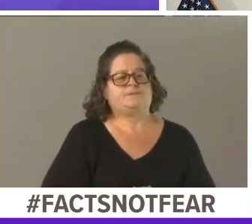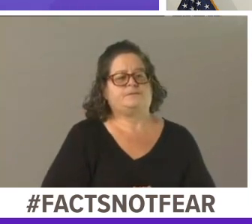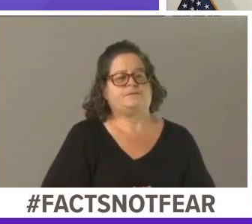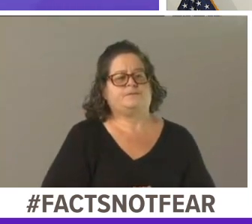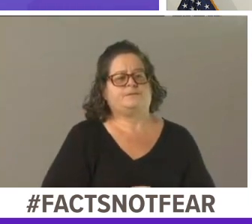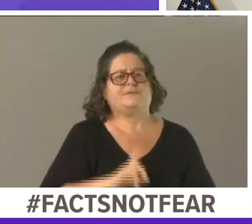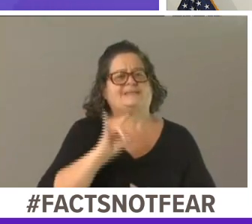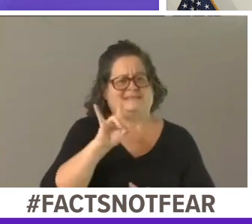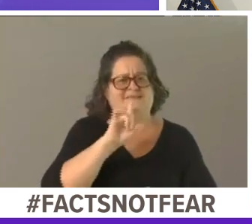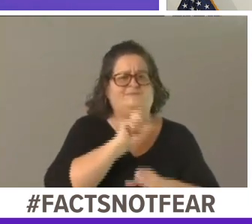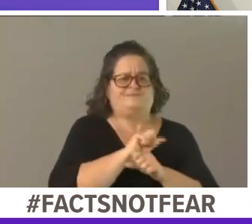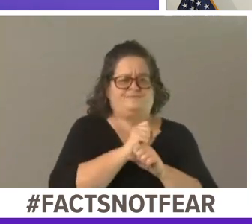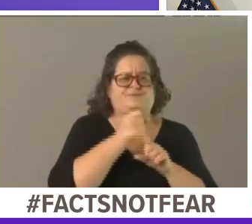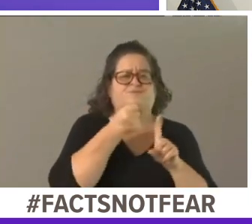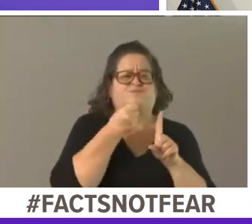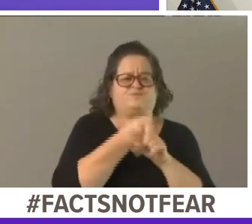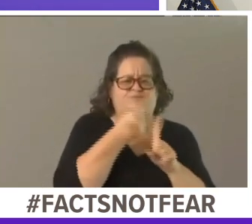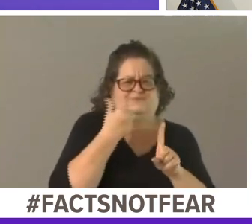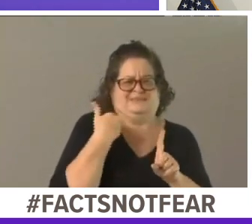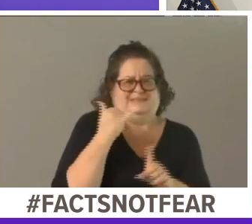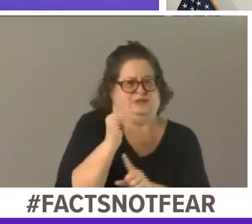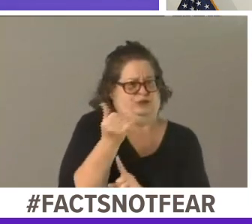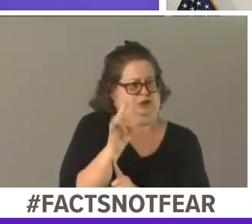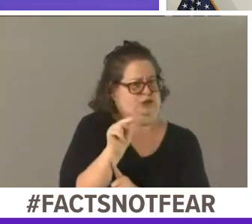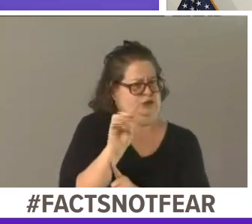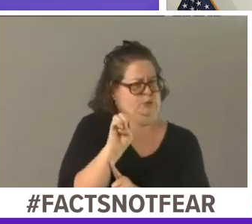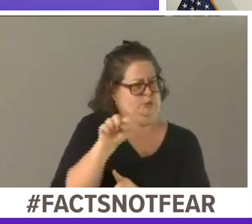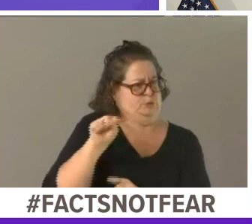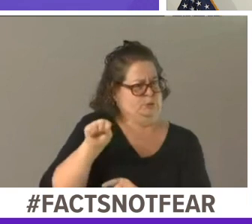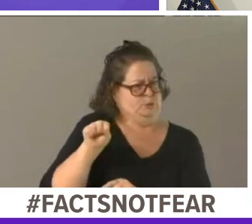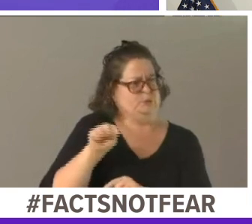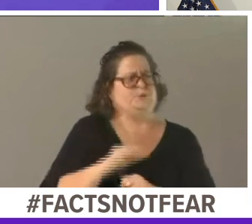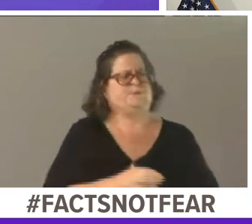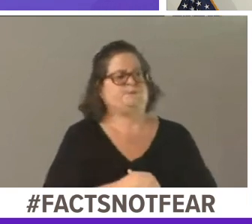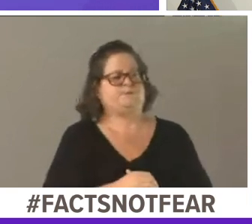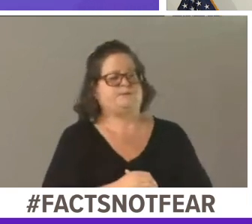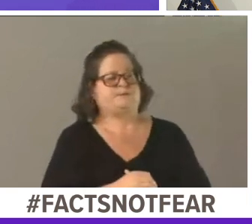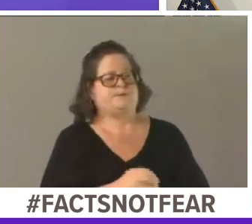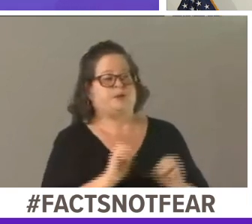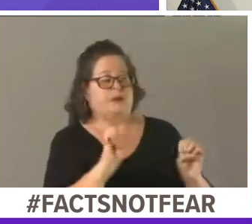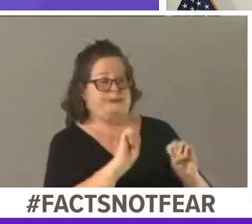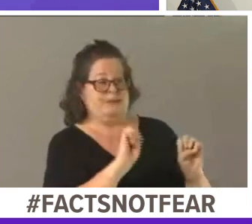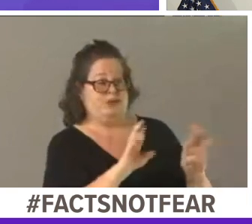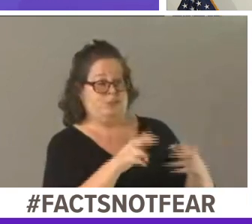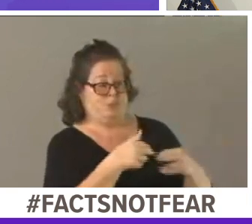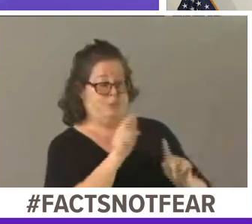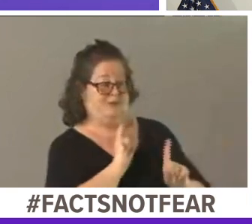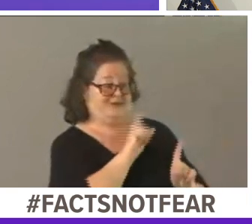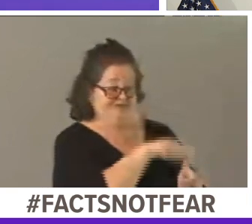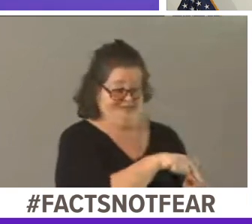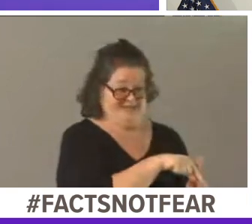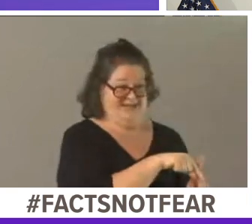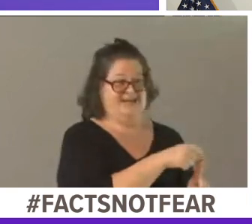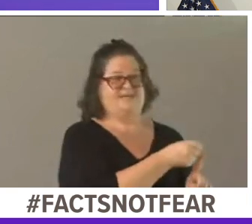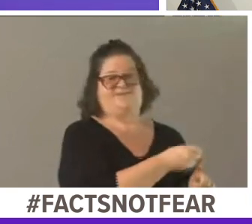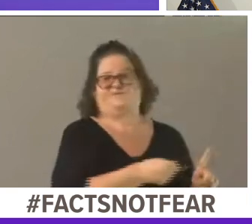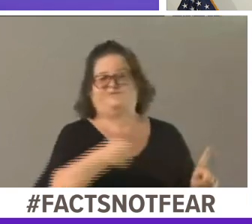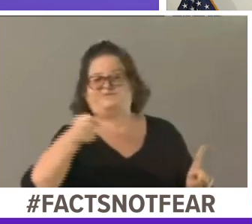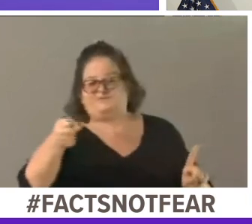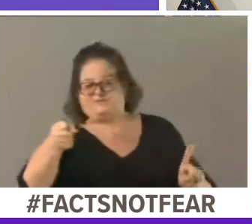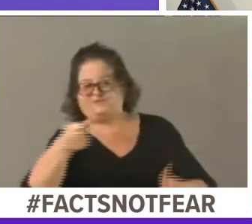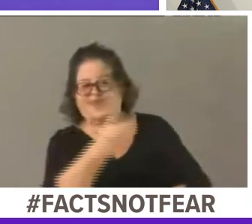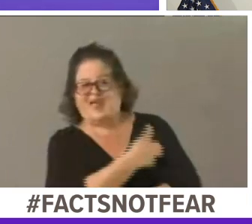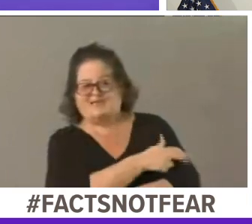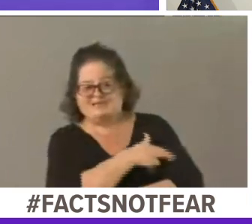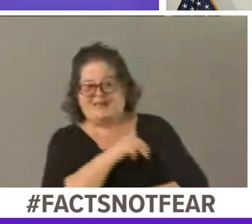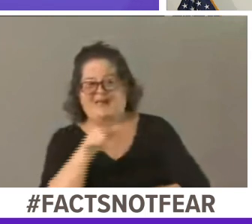in June. So those that became sick from the emergency room to a hospital bed to the ICU. And